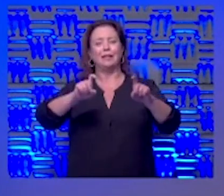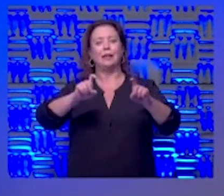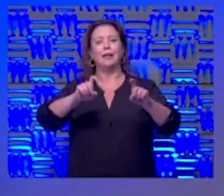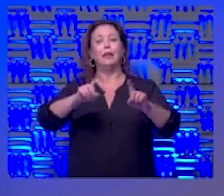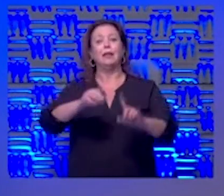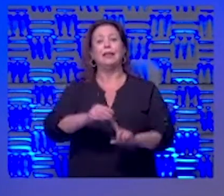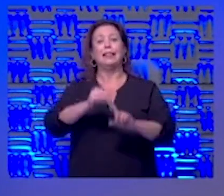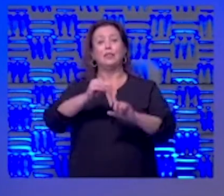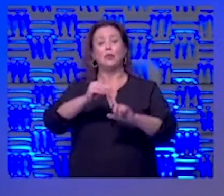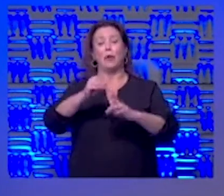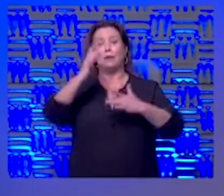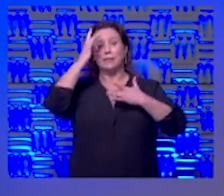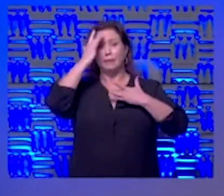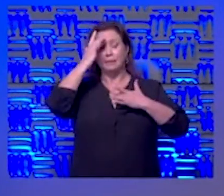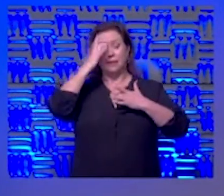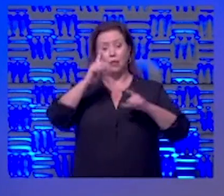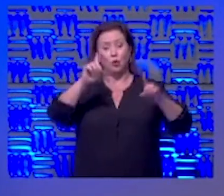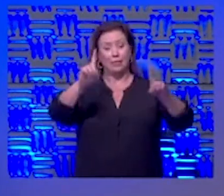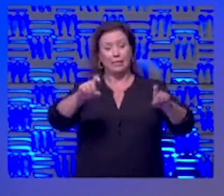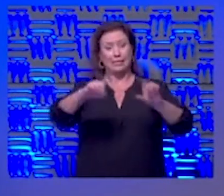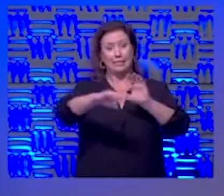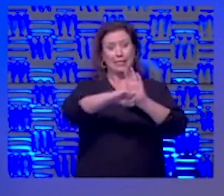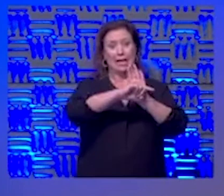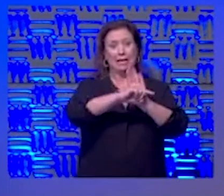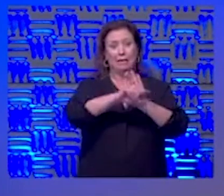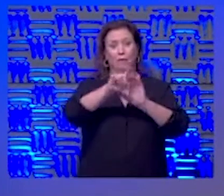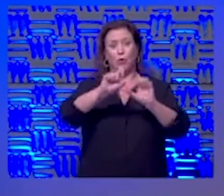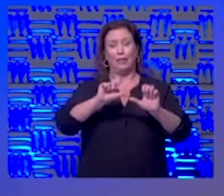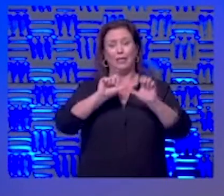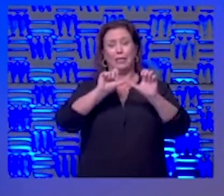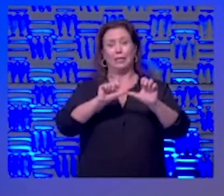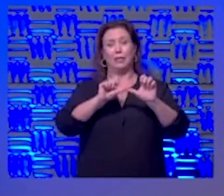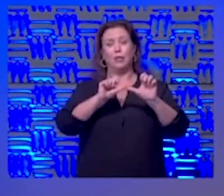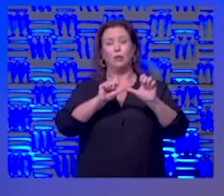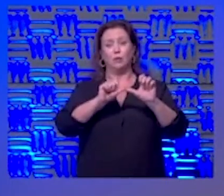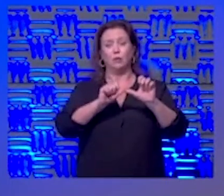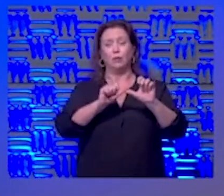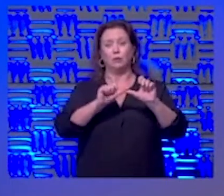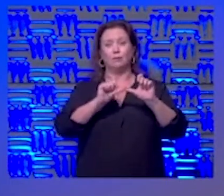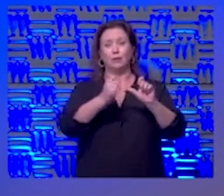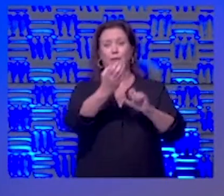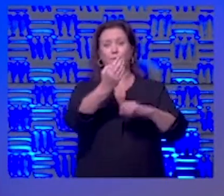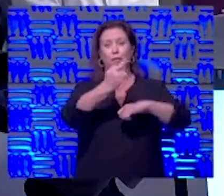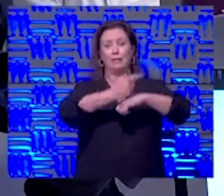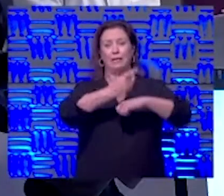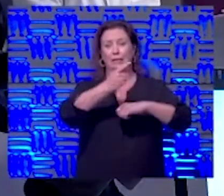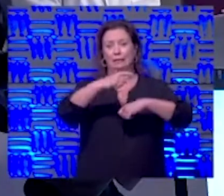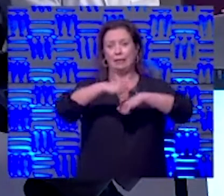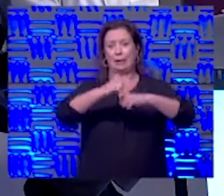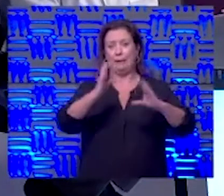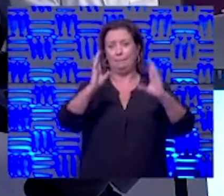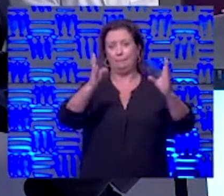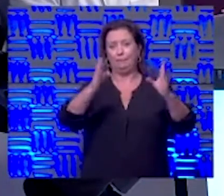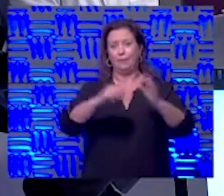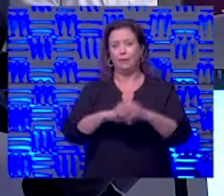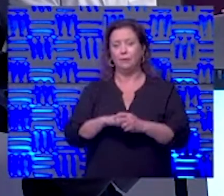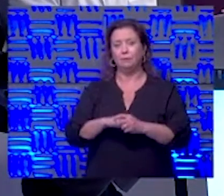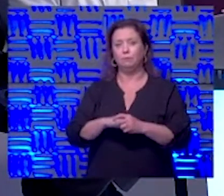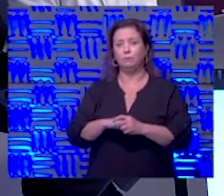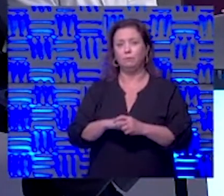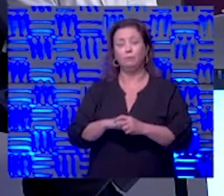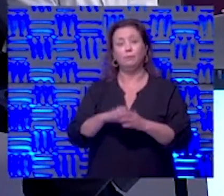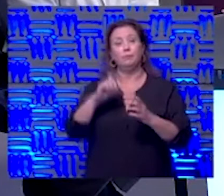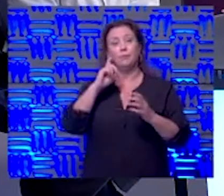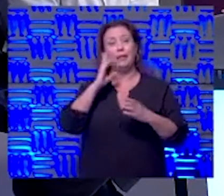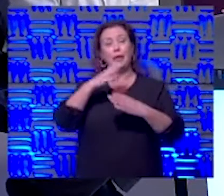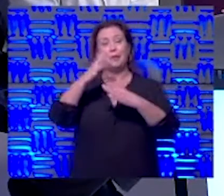symptoms. And even if you get tested and it's negative, you need to continue to wait out that 14-day quarantine. All right. I think we're going to wrap